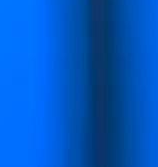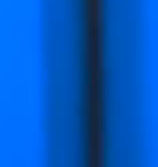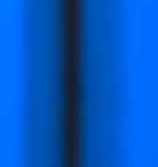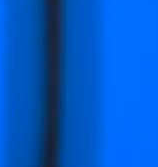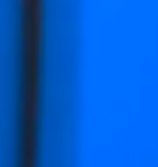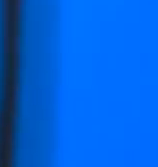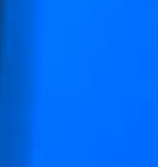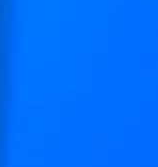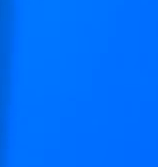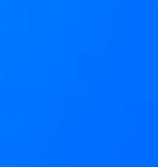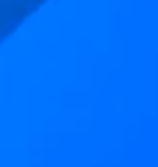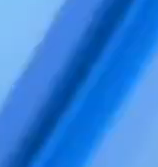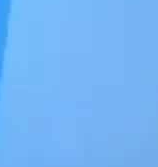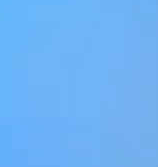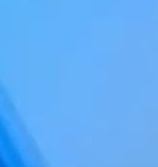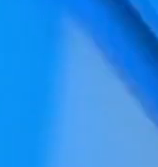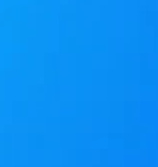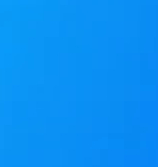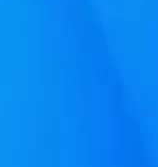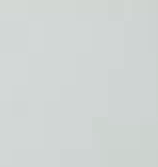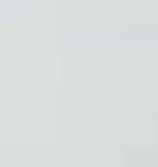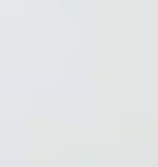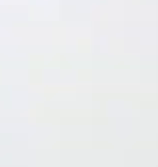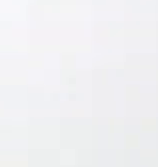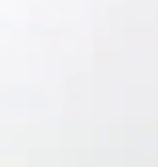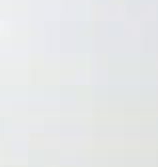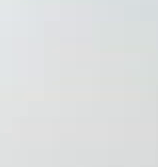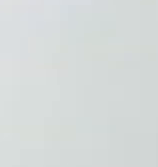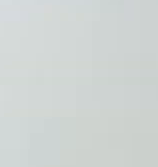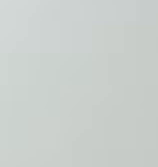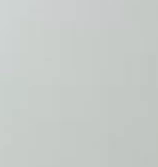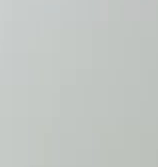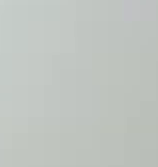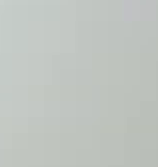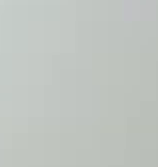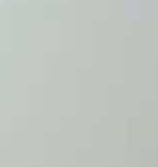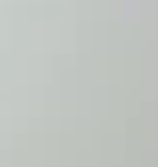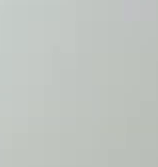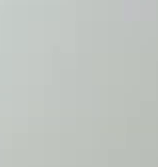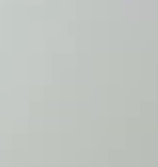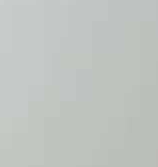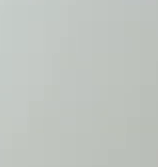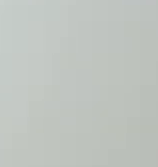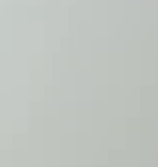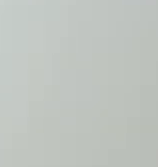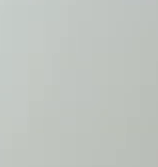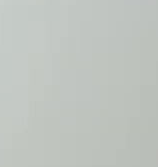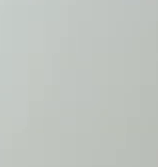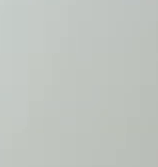ZNS Total Sports is brought to you by Fourth Terrace Diagnostic Center.